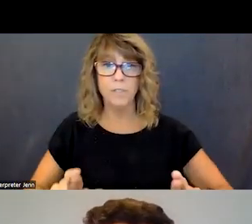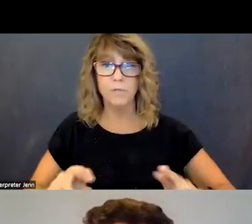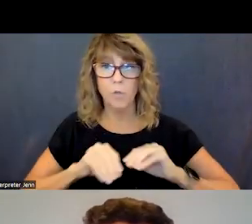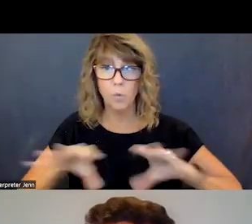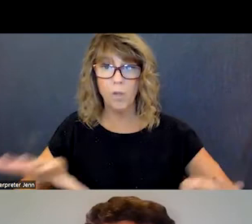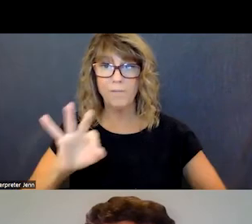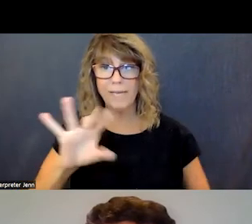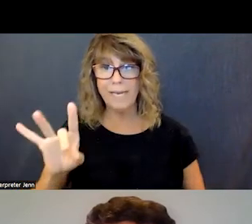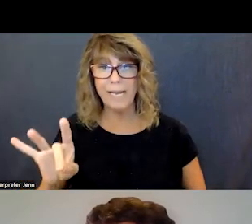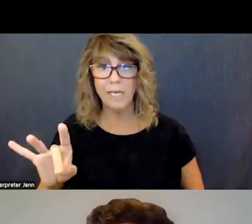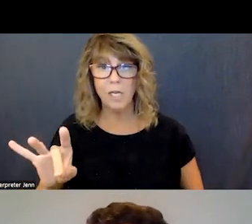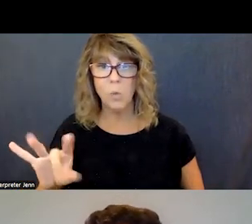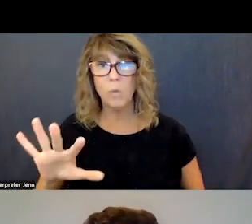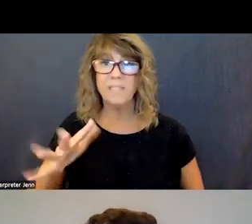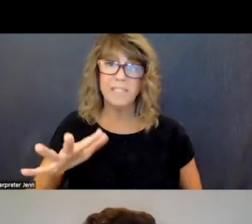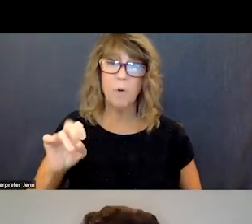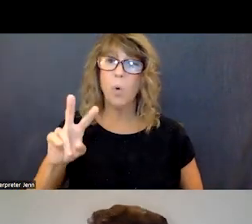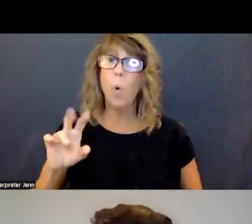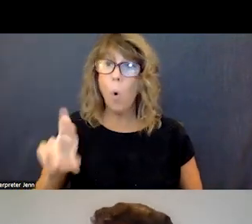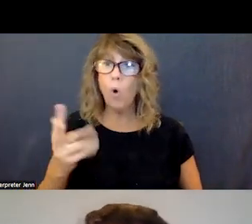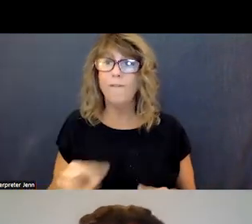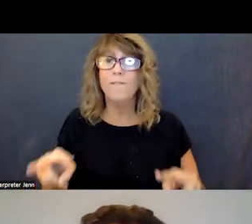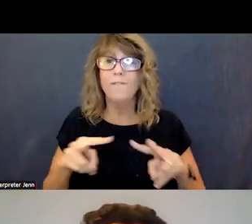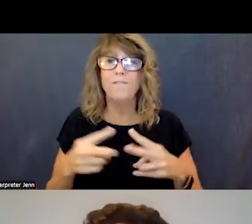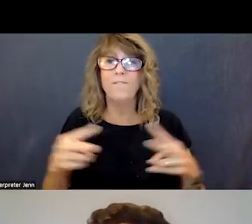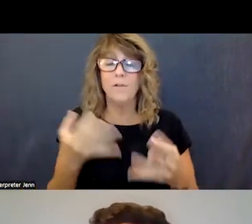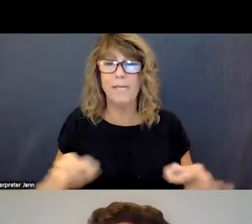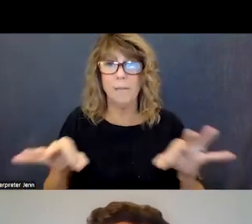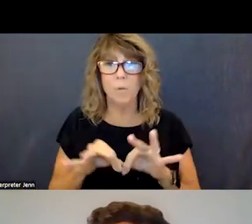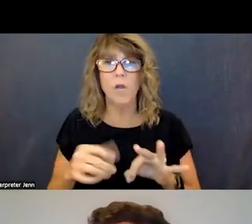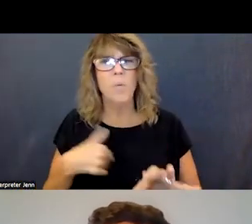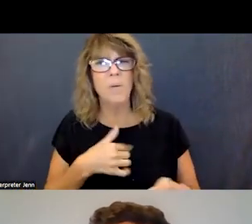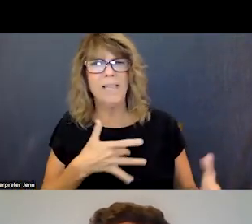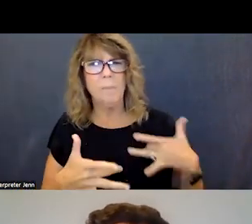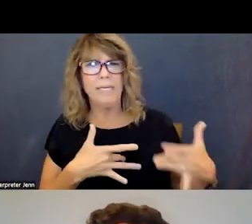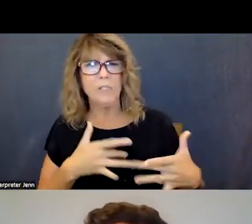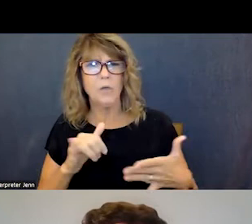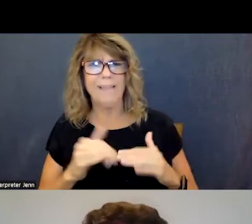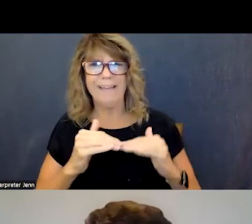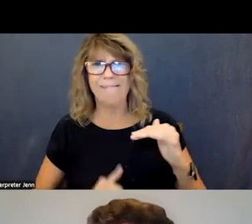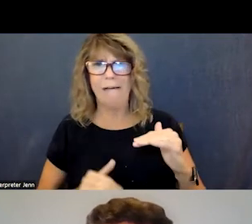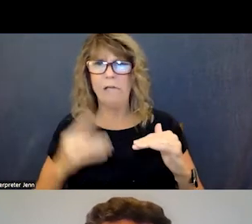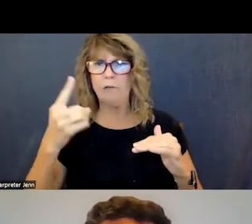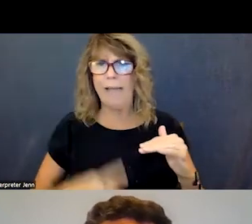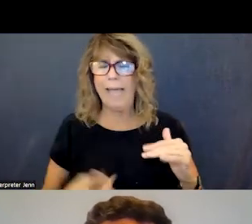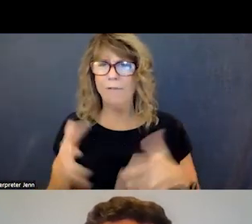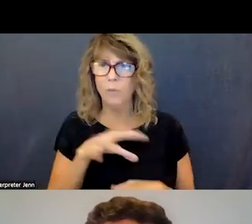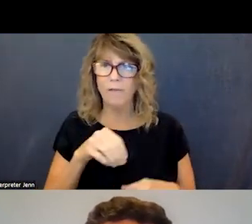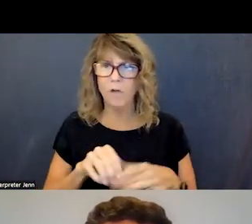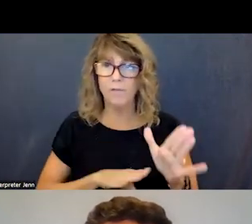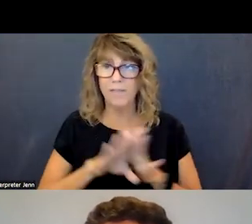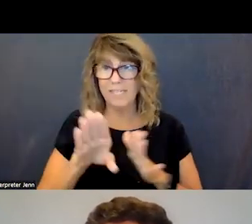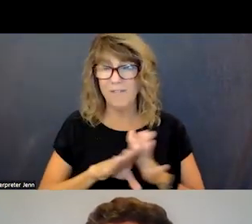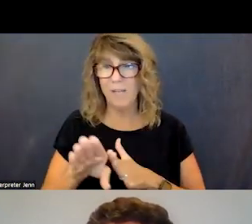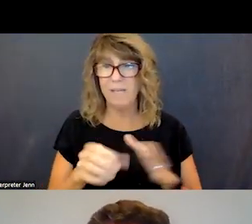was somewhat or very important. Slightly more concerning was that we found that about fewer than half were involved in the development of a